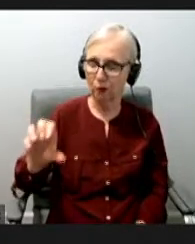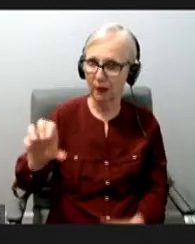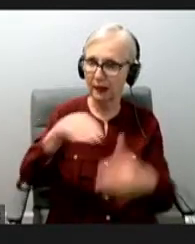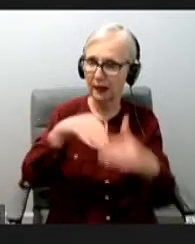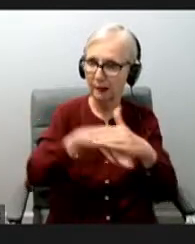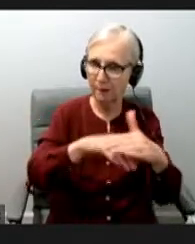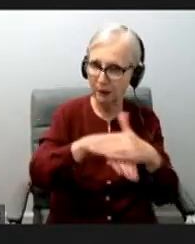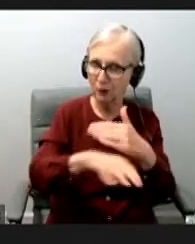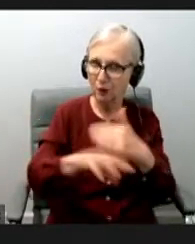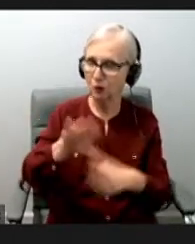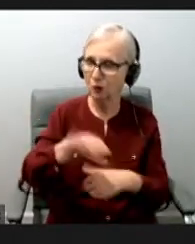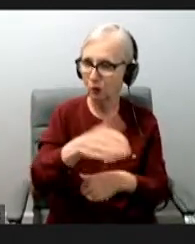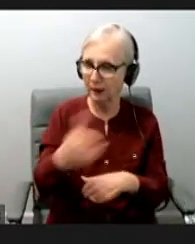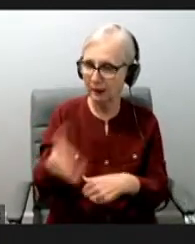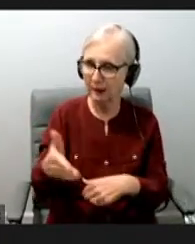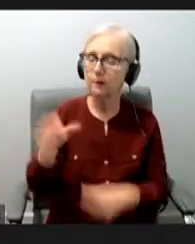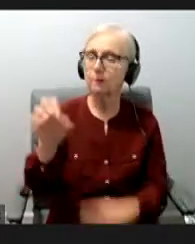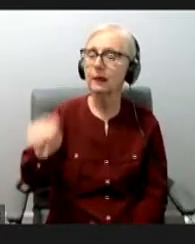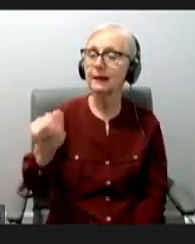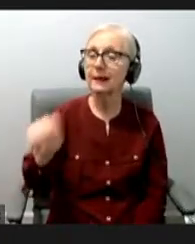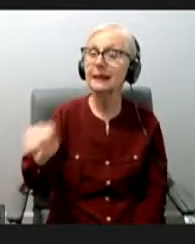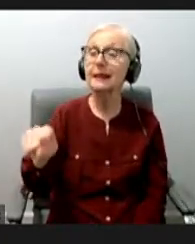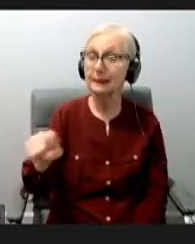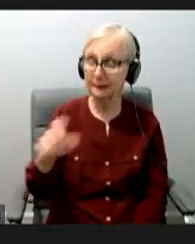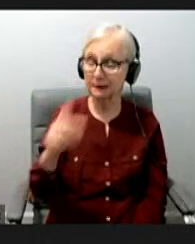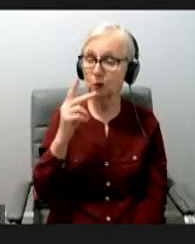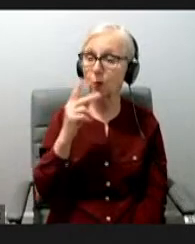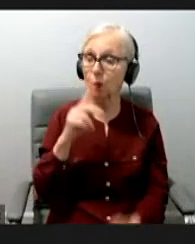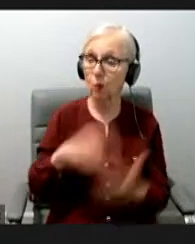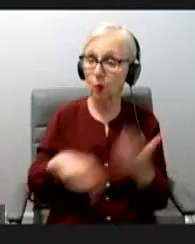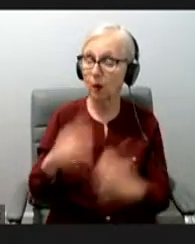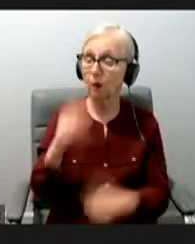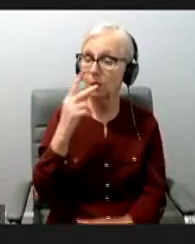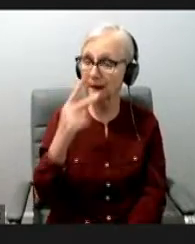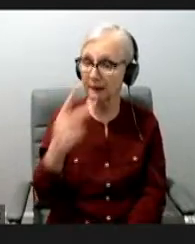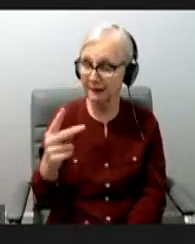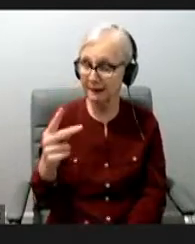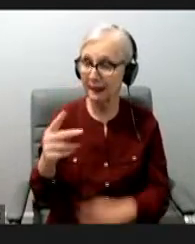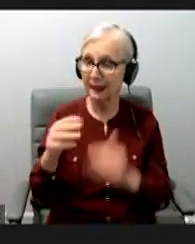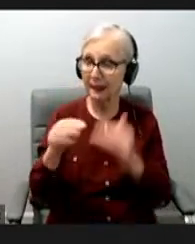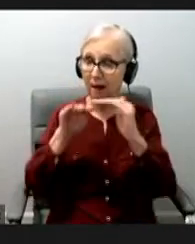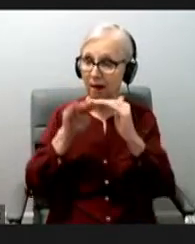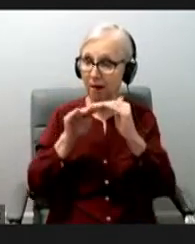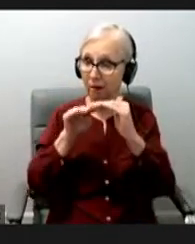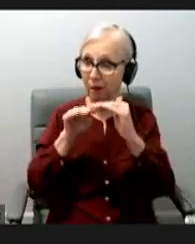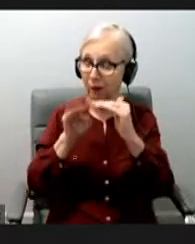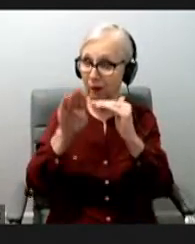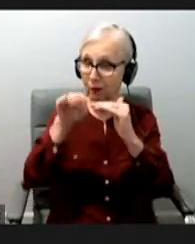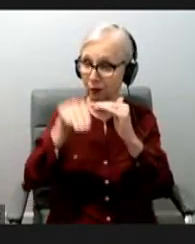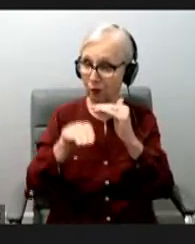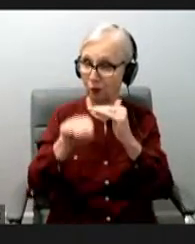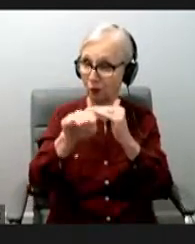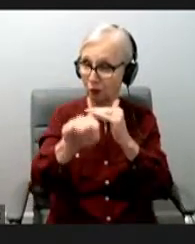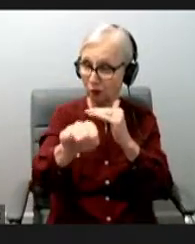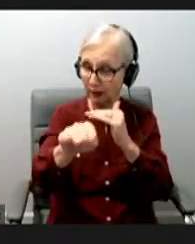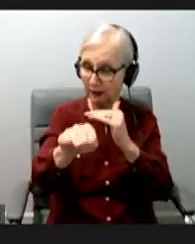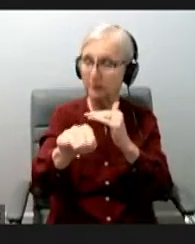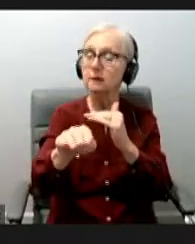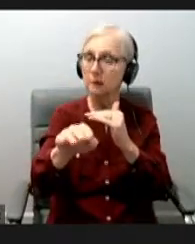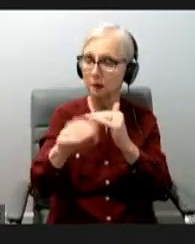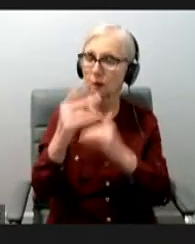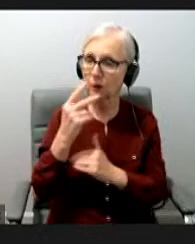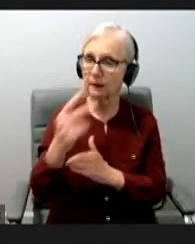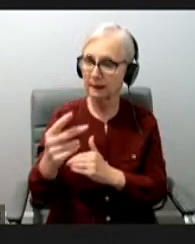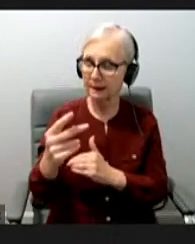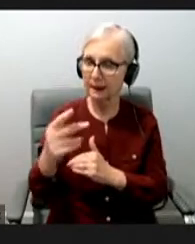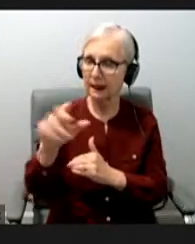have to get back to you on that. But yes, what we are seeing as far as pediatric trends, at least regionally across the state, we do see that